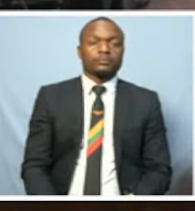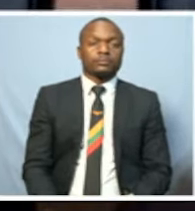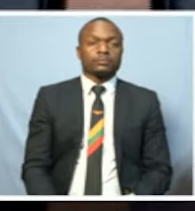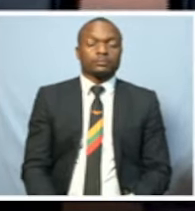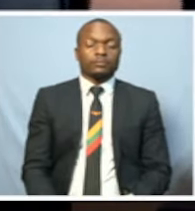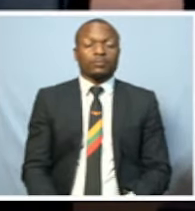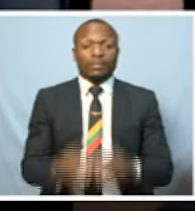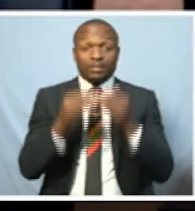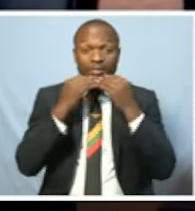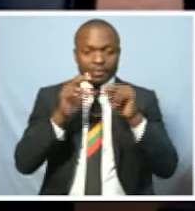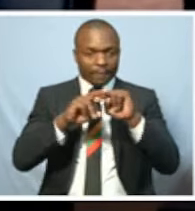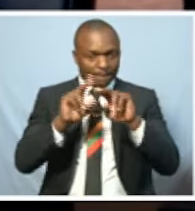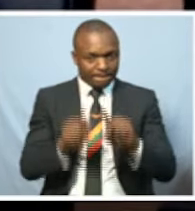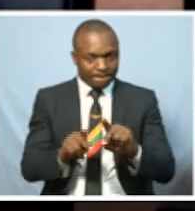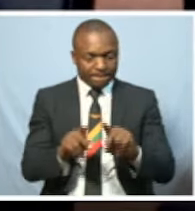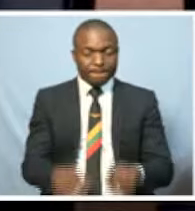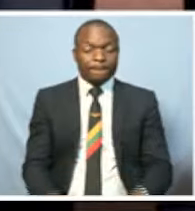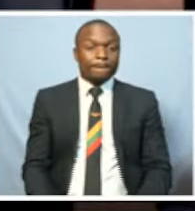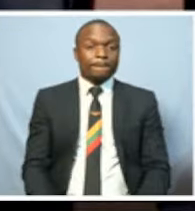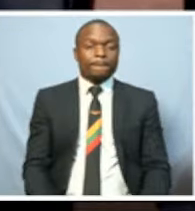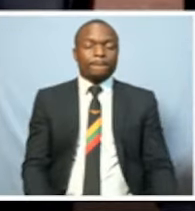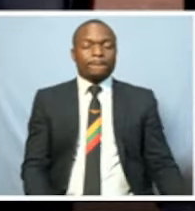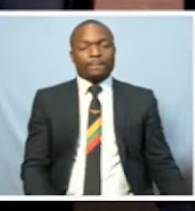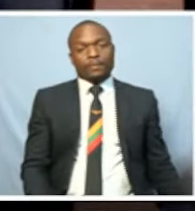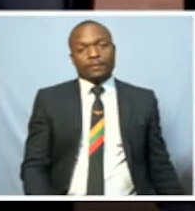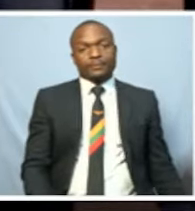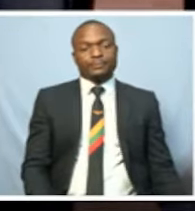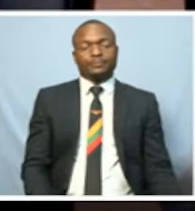Thank you, Chair. Chair,